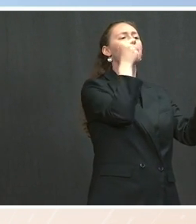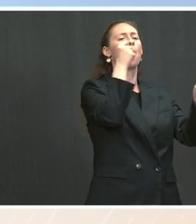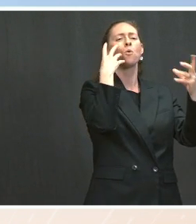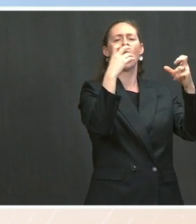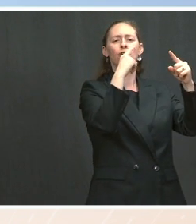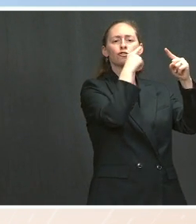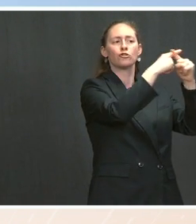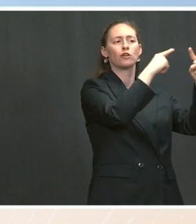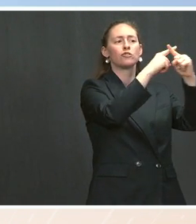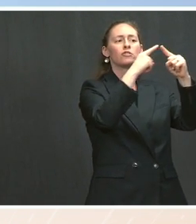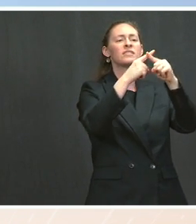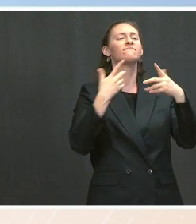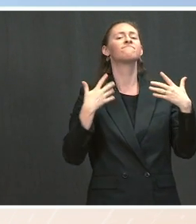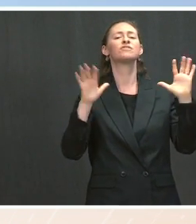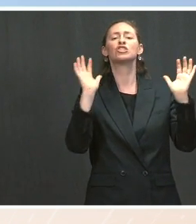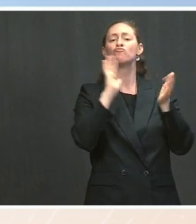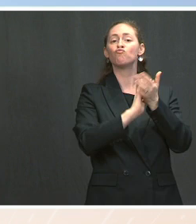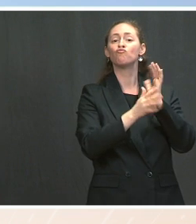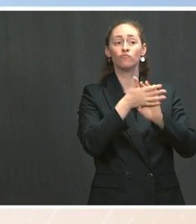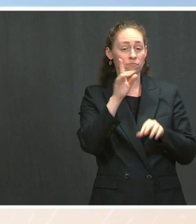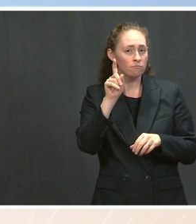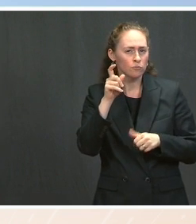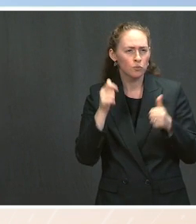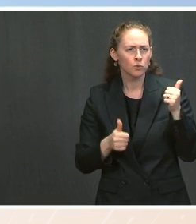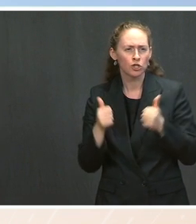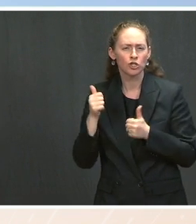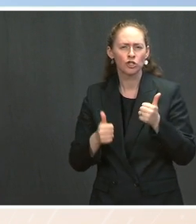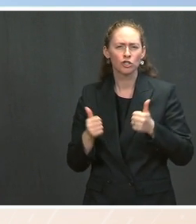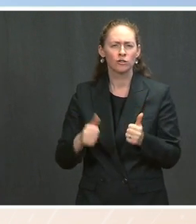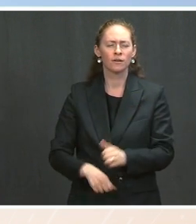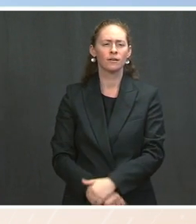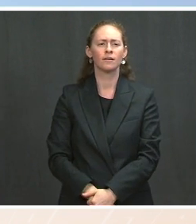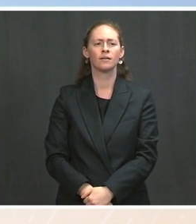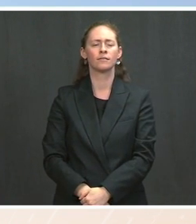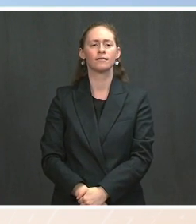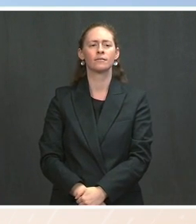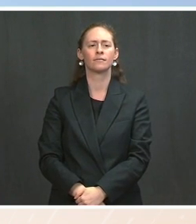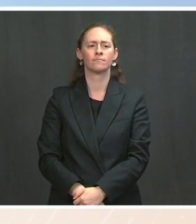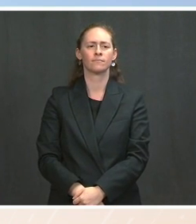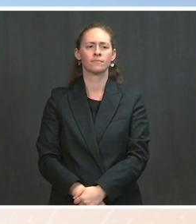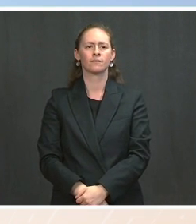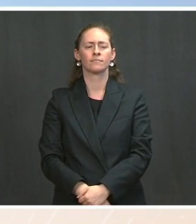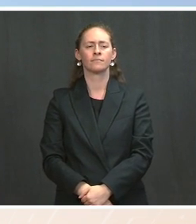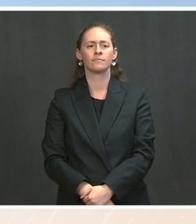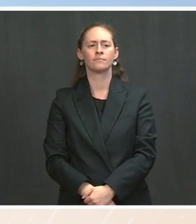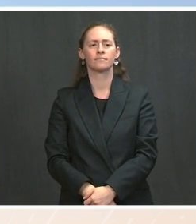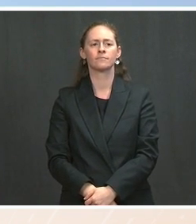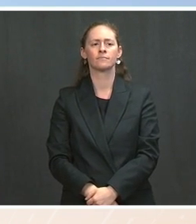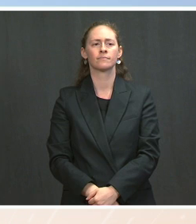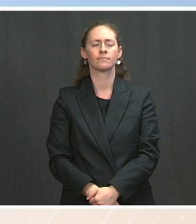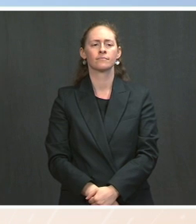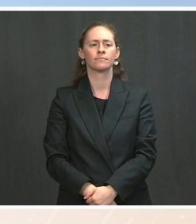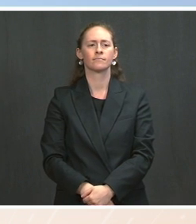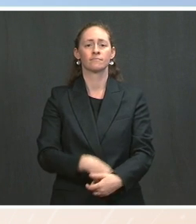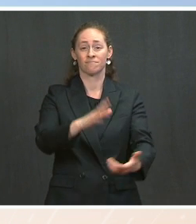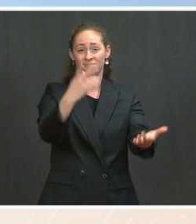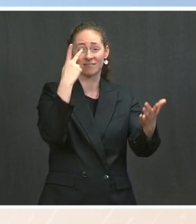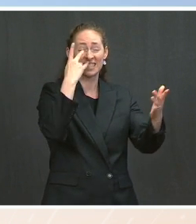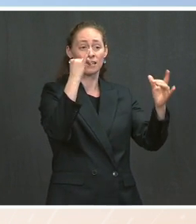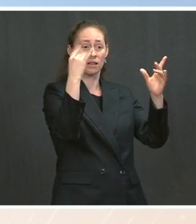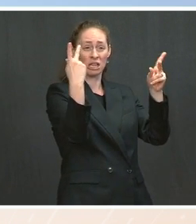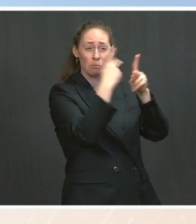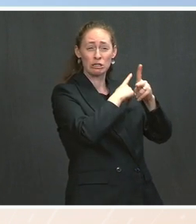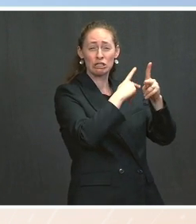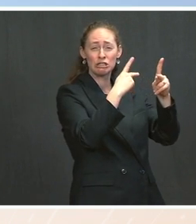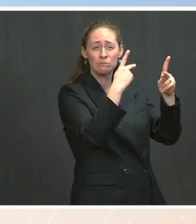the past. And we have seen these conflicts last for weeks and weeks, many, many more lives lost. Now, we certainly know there